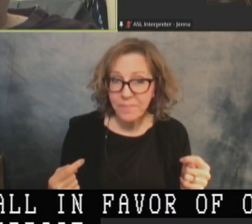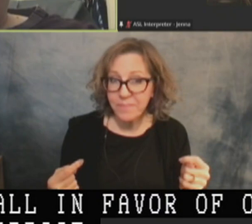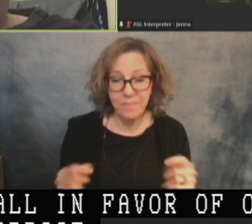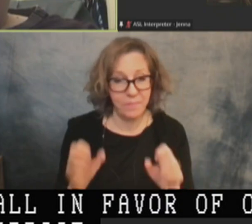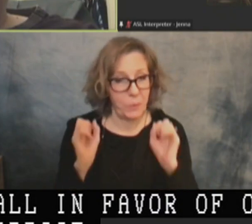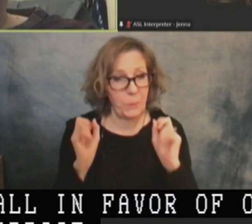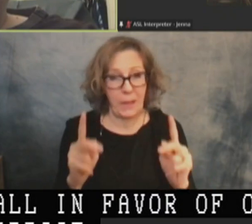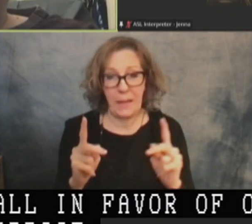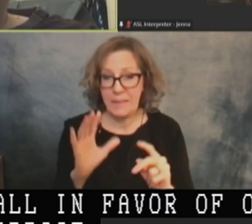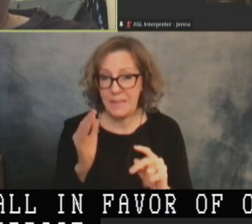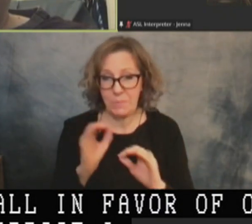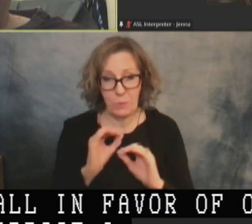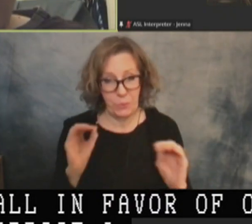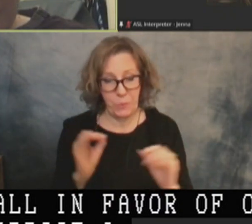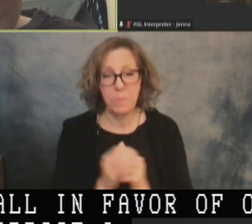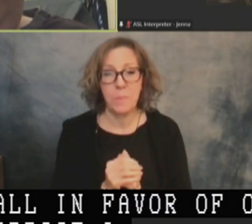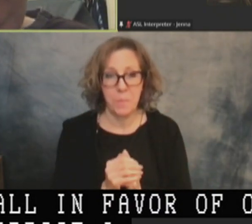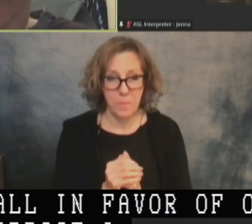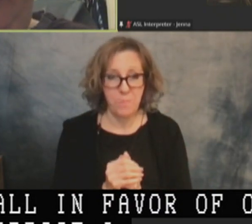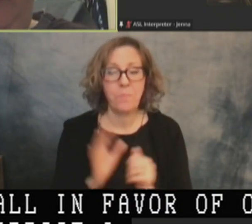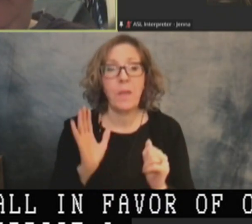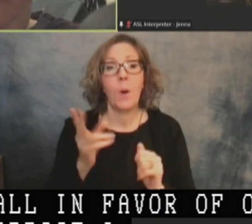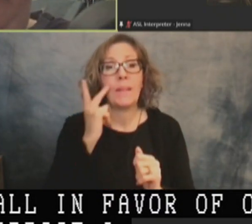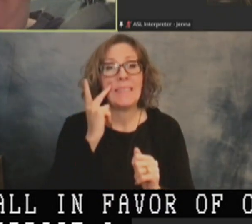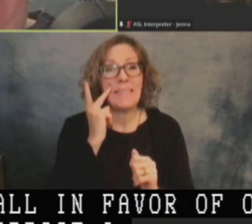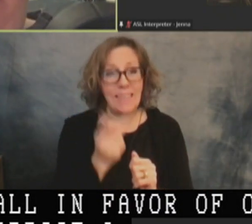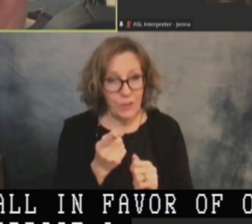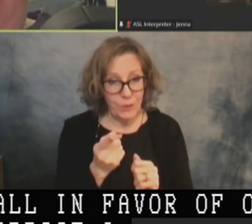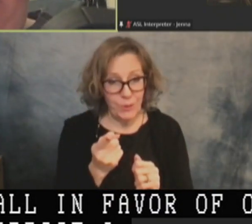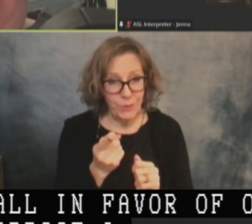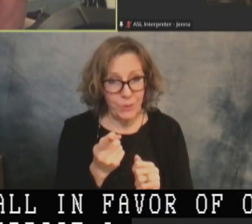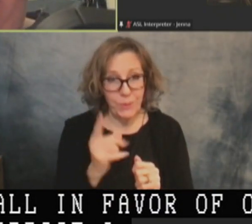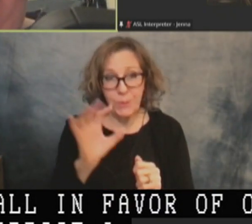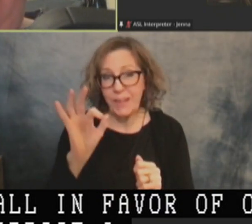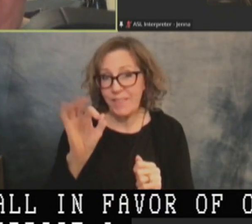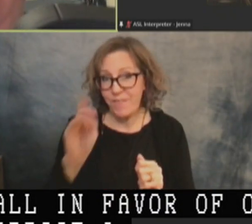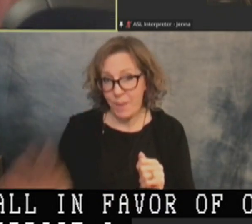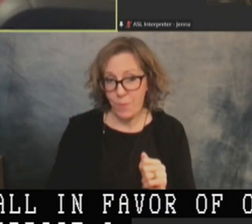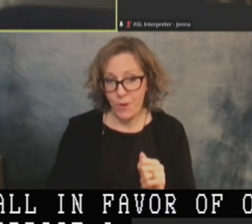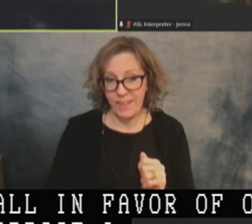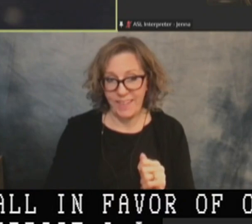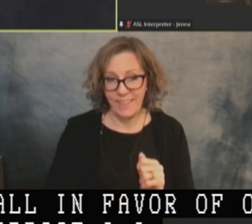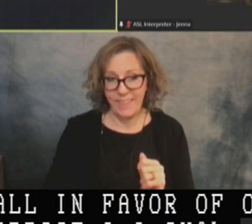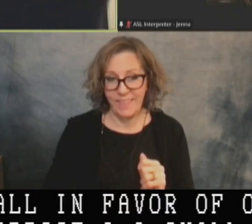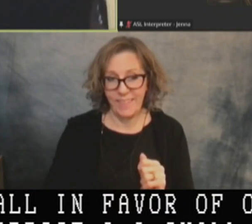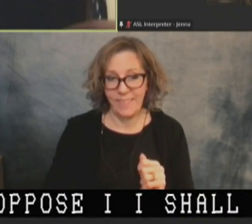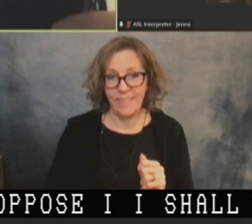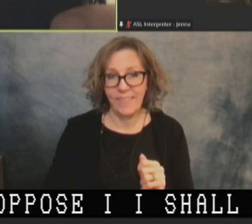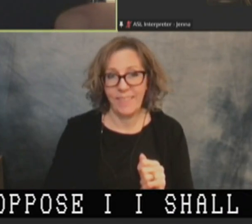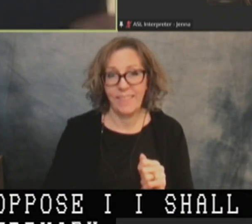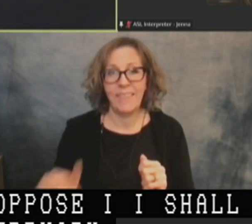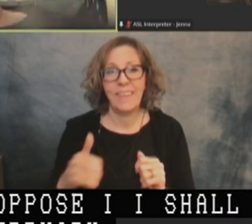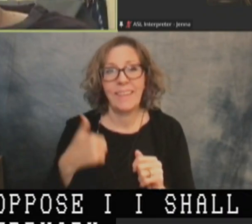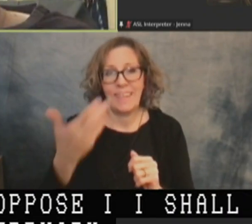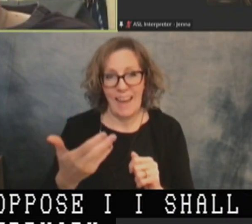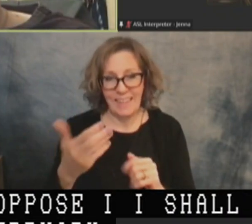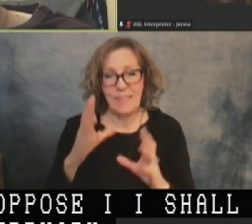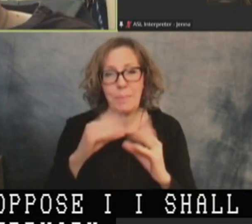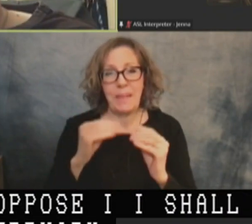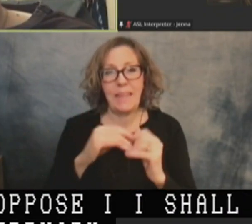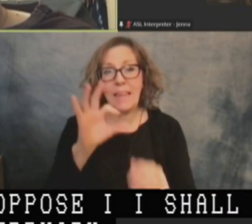All right. I shall see you in February. The next meeting is February